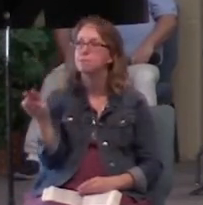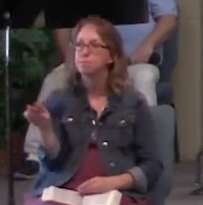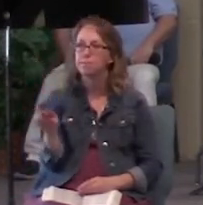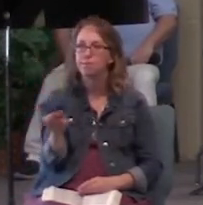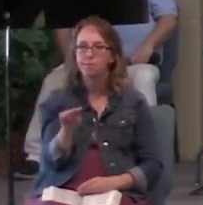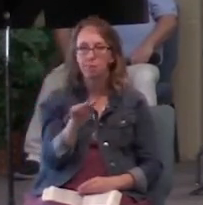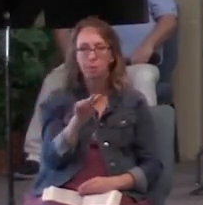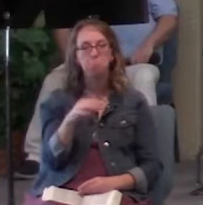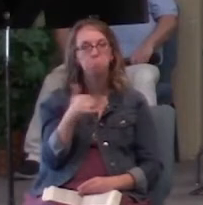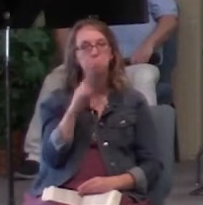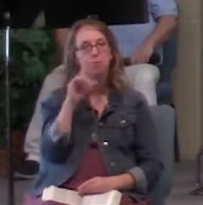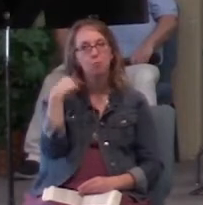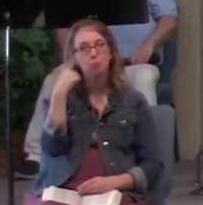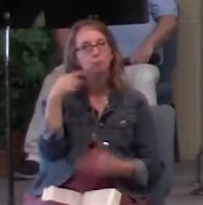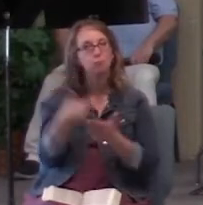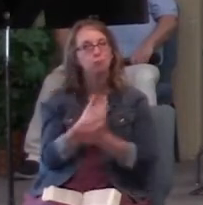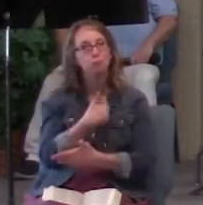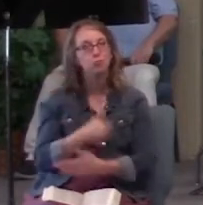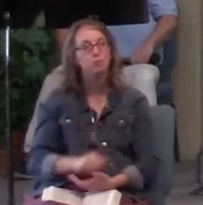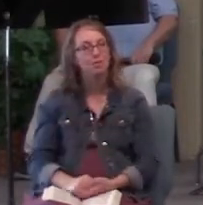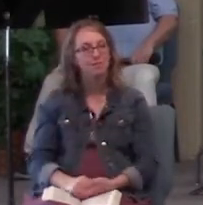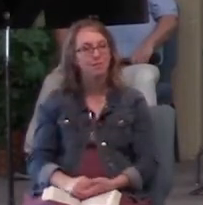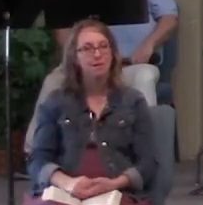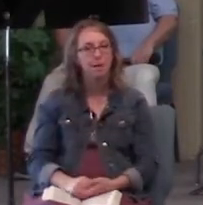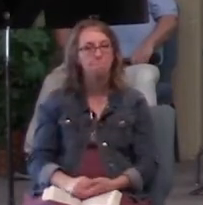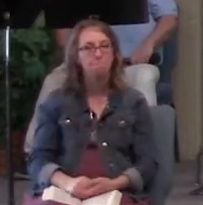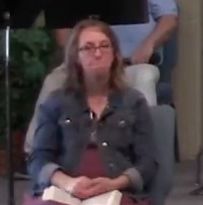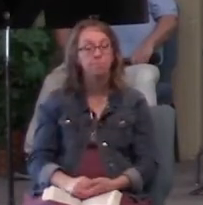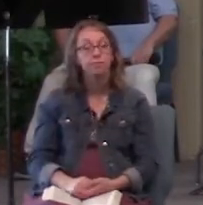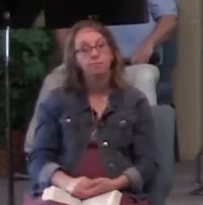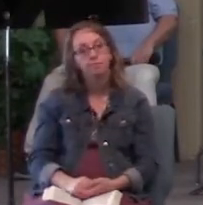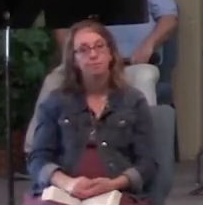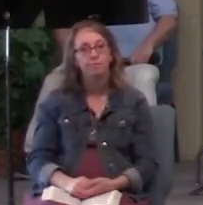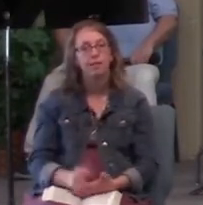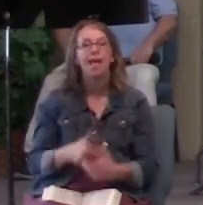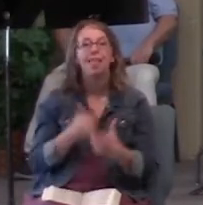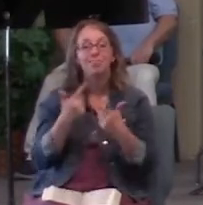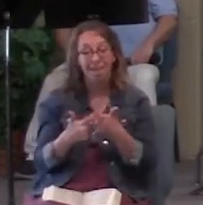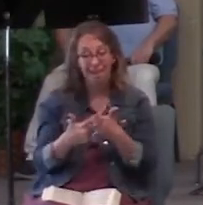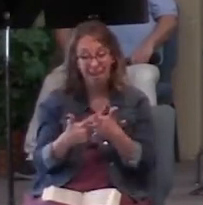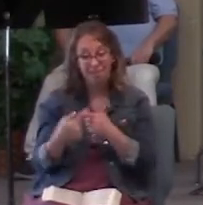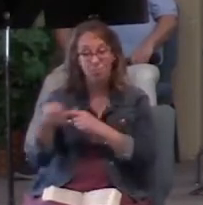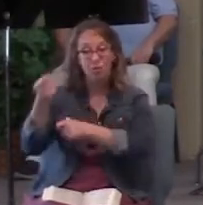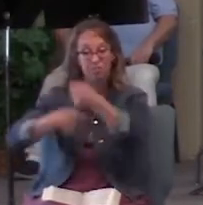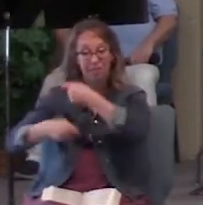that looks brand new. And then they came out with the whiteboards.